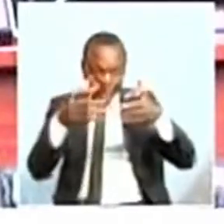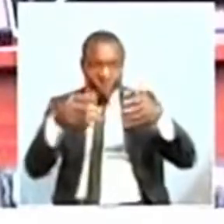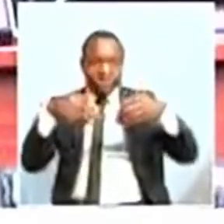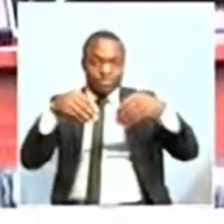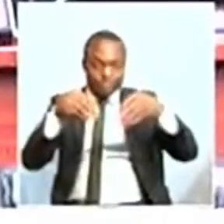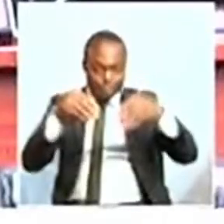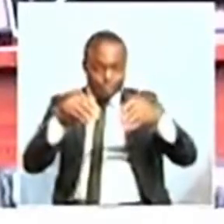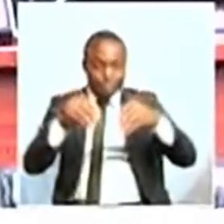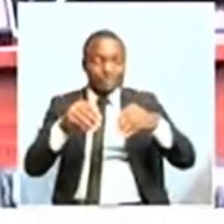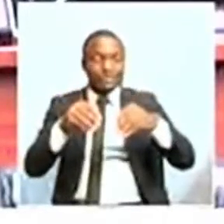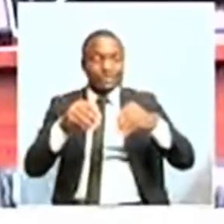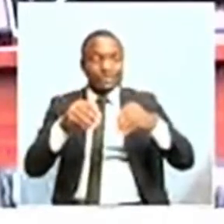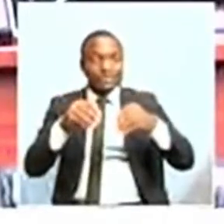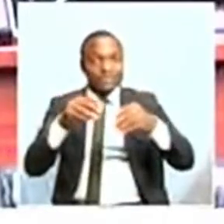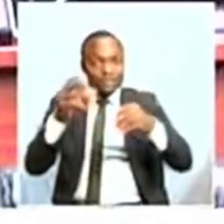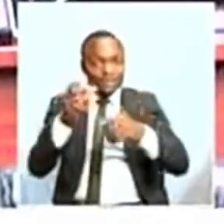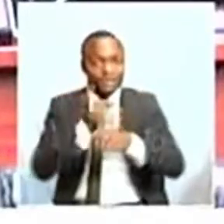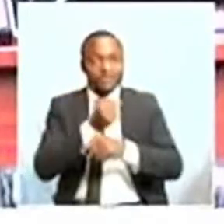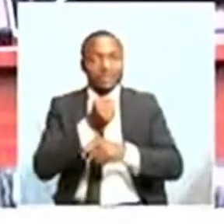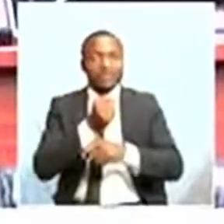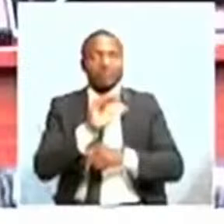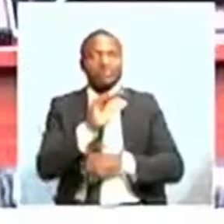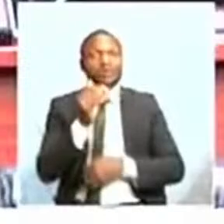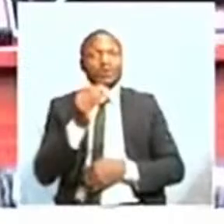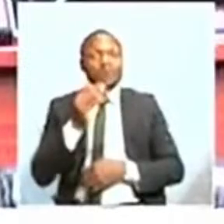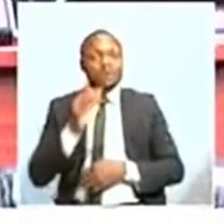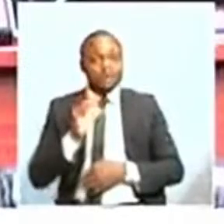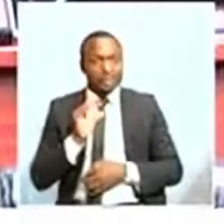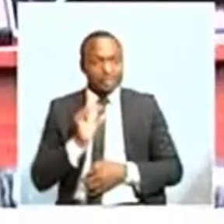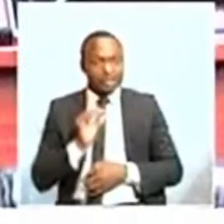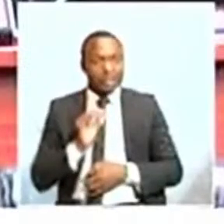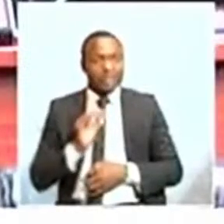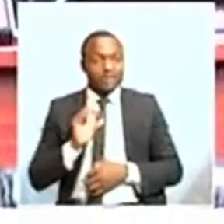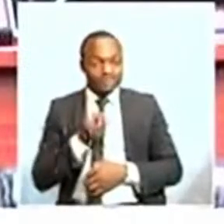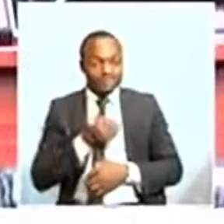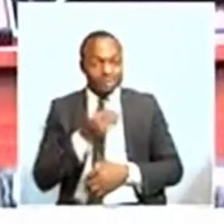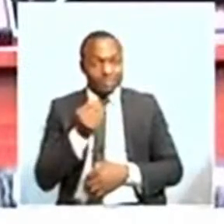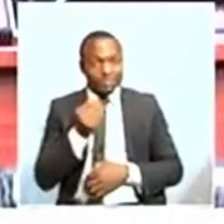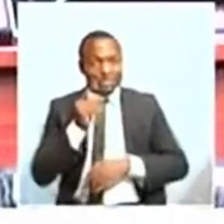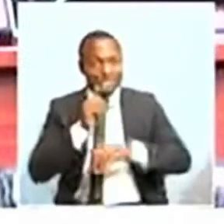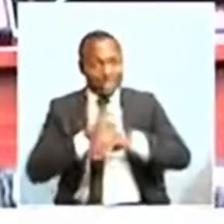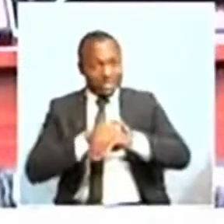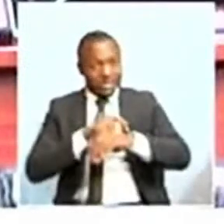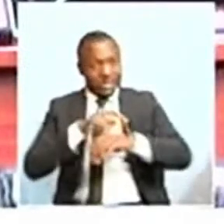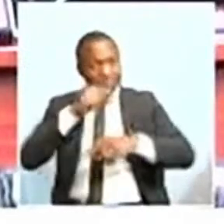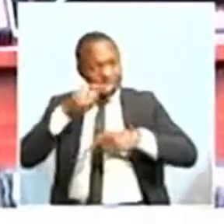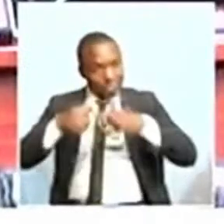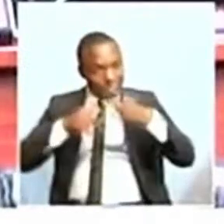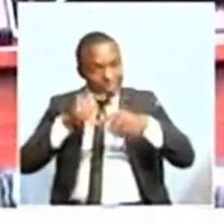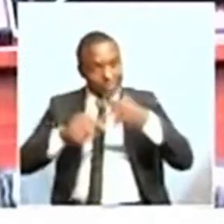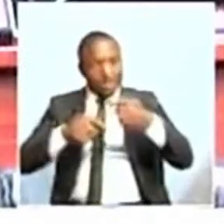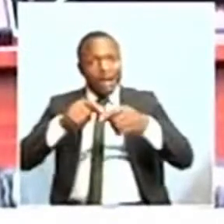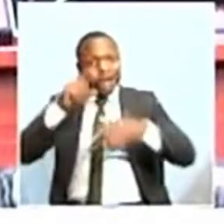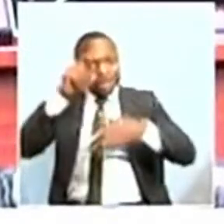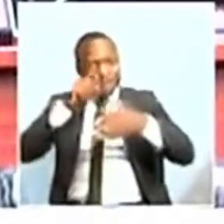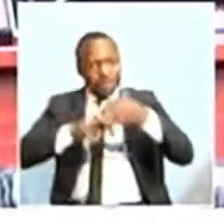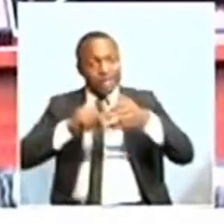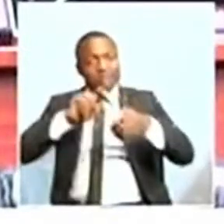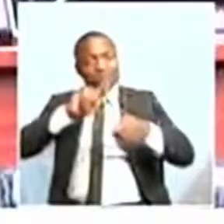Obviously, as time goes, there will be price changes. The consequence of these price changes is